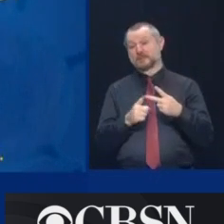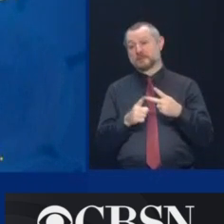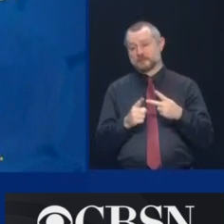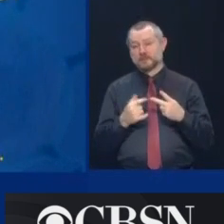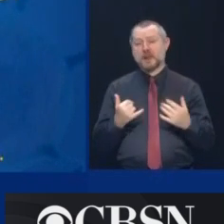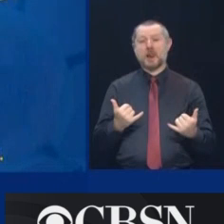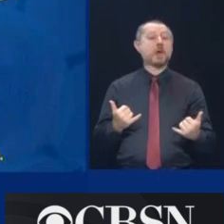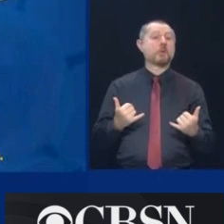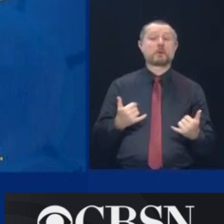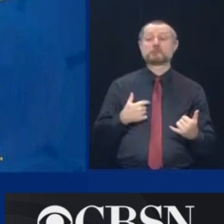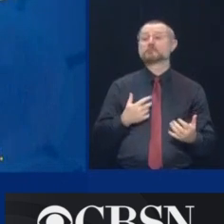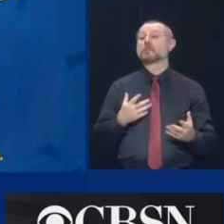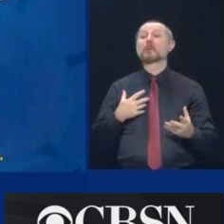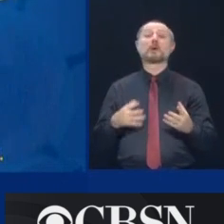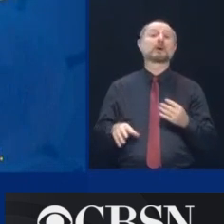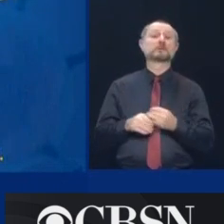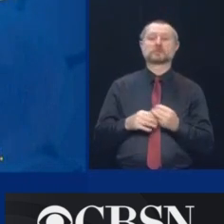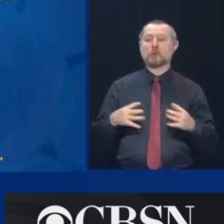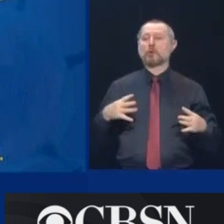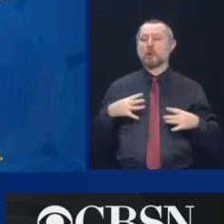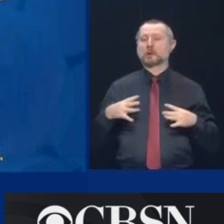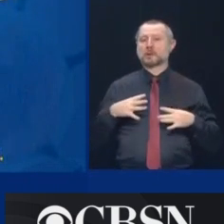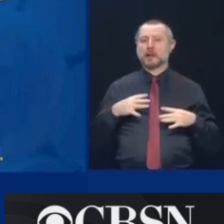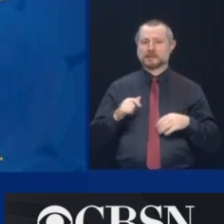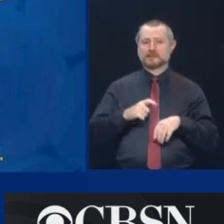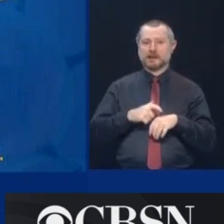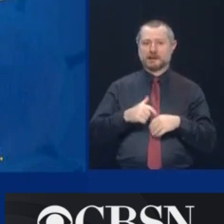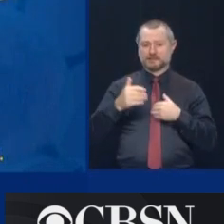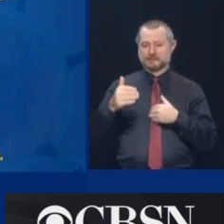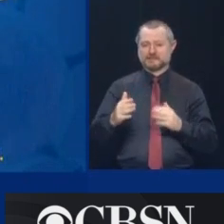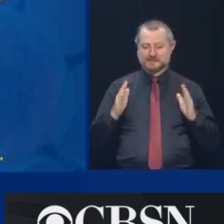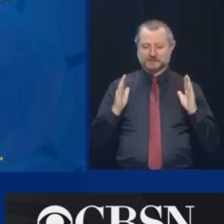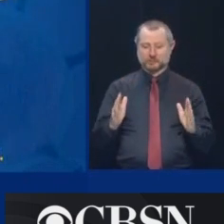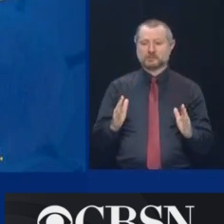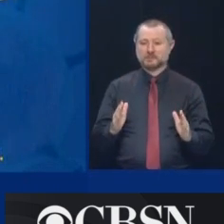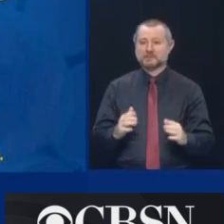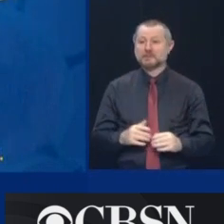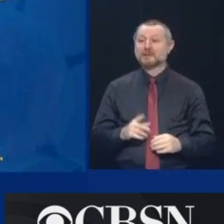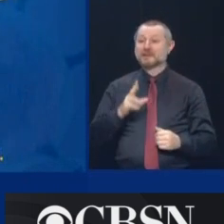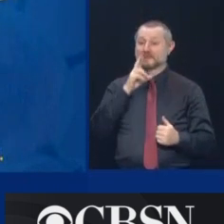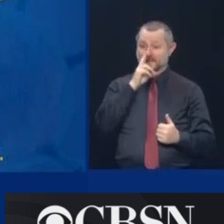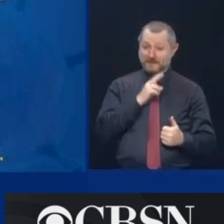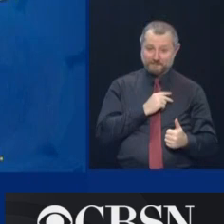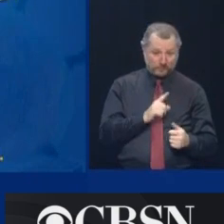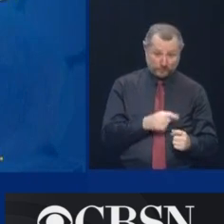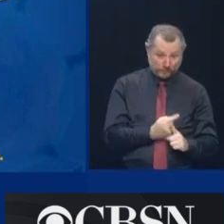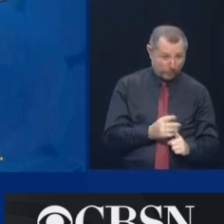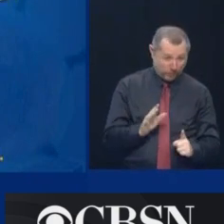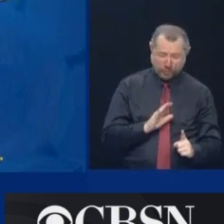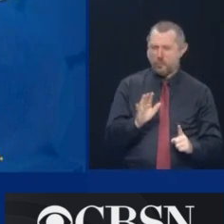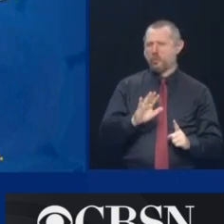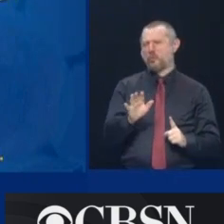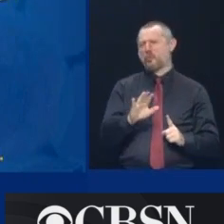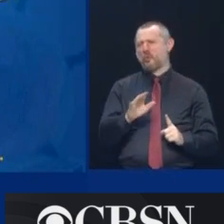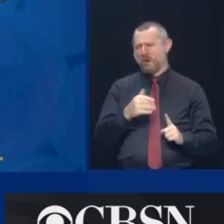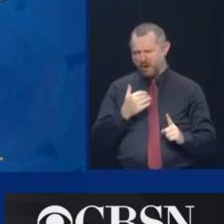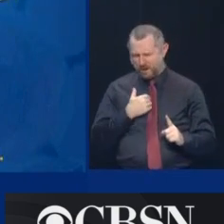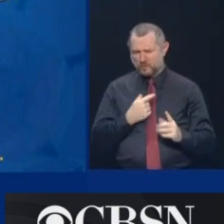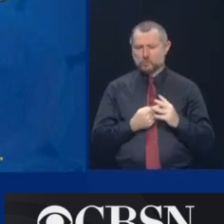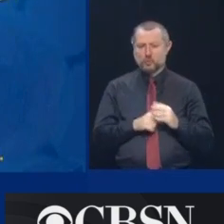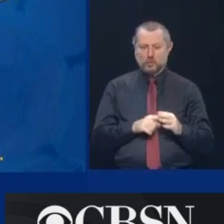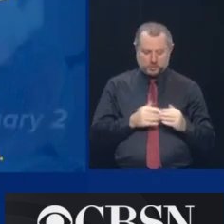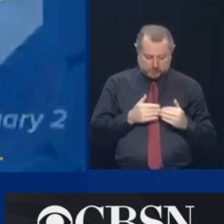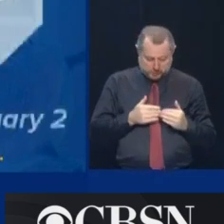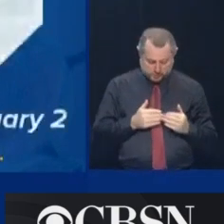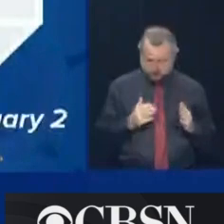the holiday season. Thanksgiving isn't just Thanksgiving. Thanksgiving is the start of the holiday